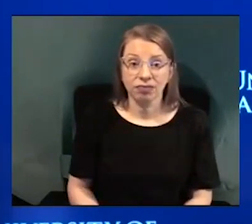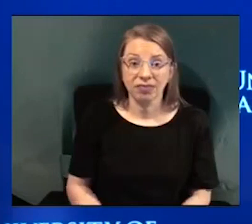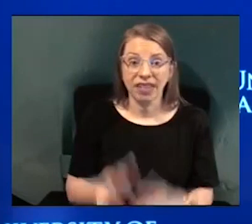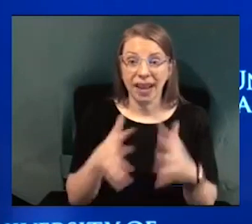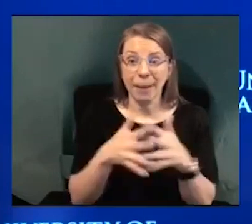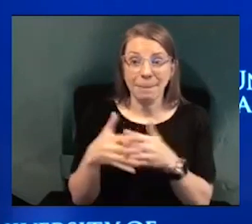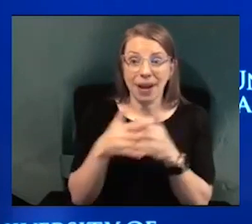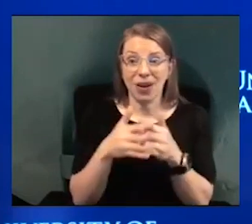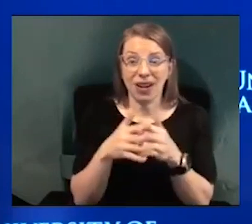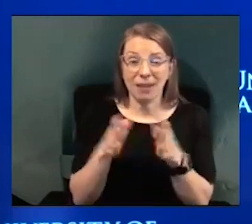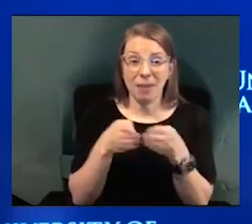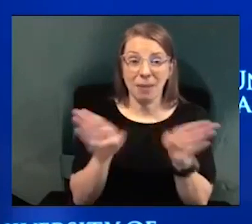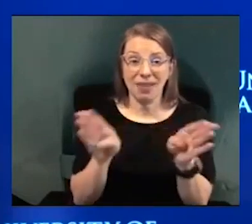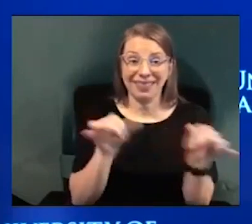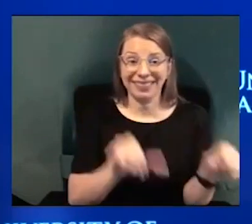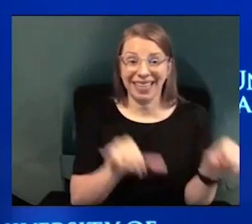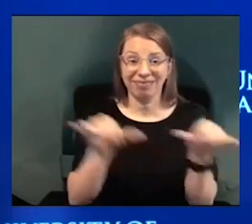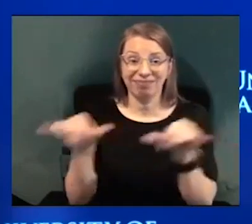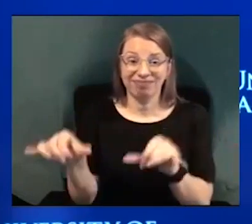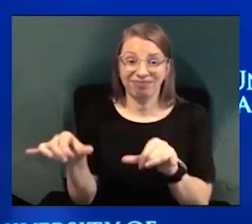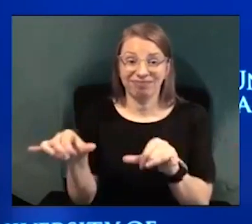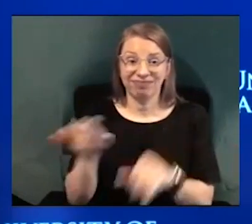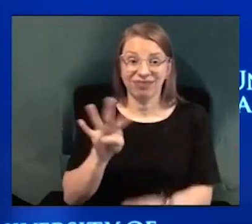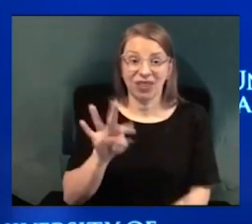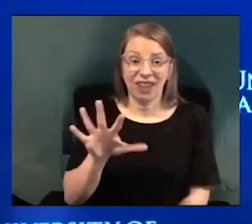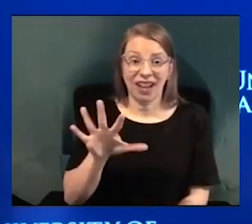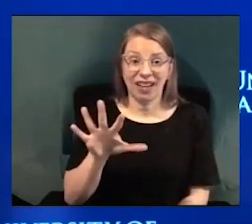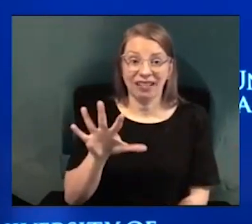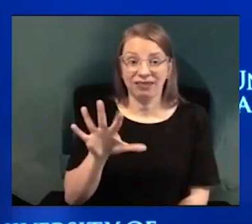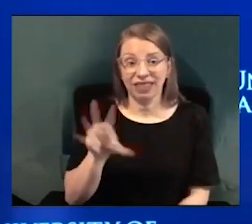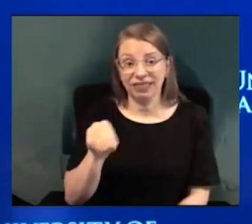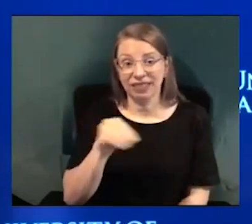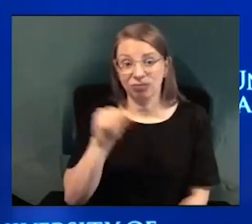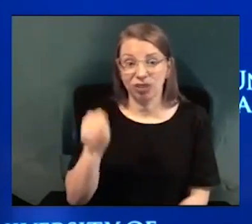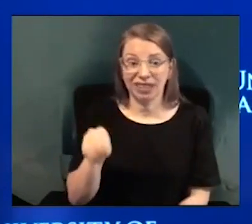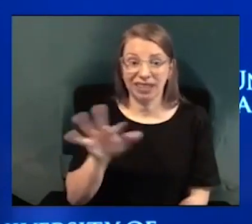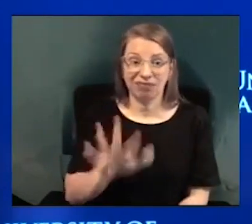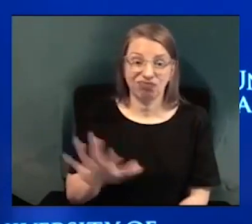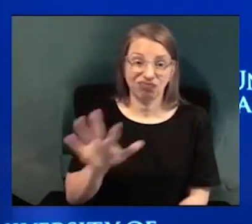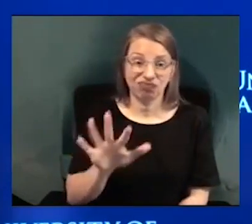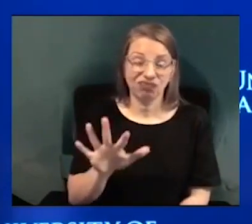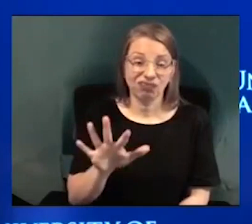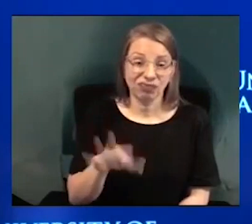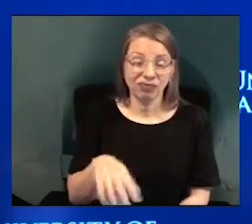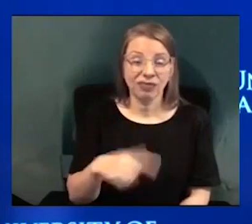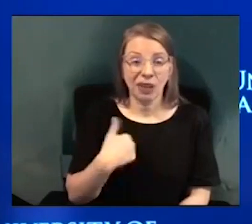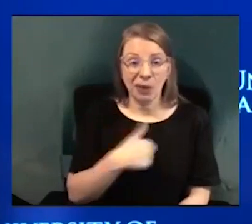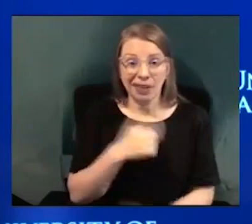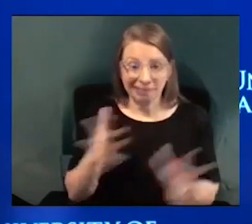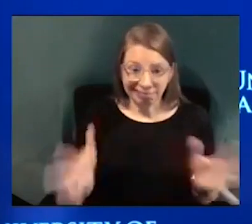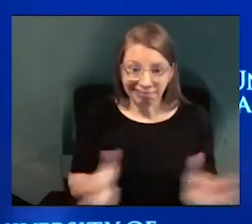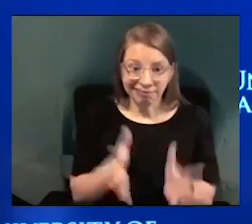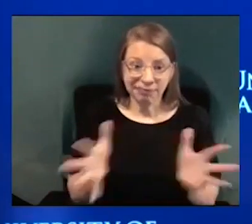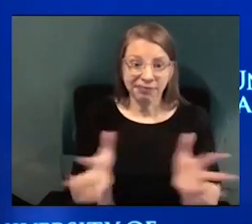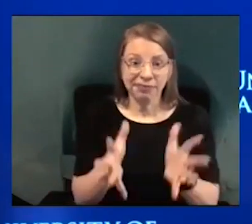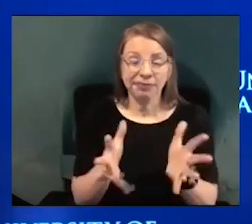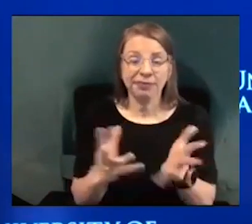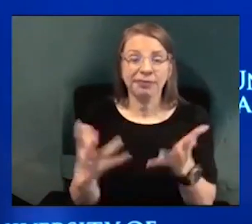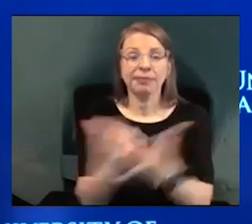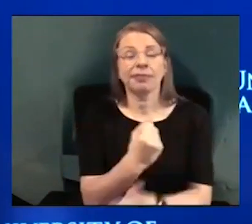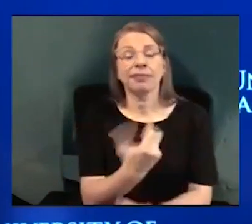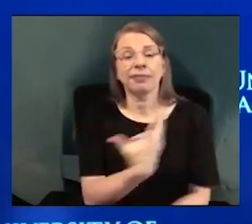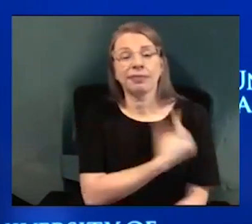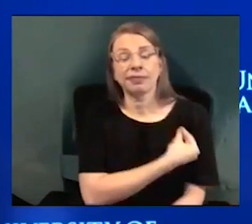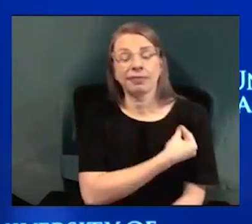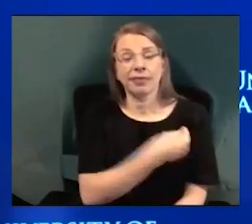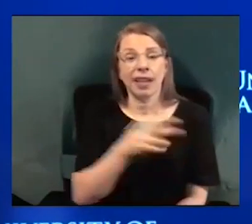And so, we continue to forge ahead and trying to get more and more folks vaccinated. I think, again, we'll end up requiring it and once it's FDA authorized, I